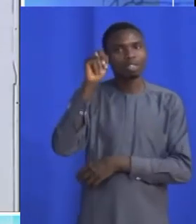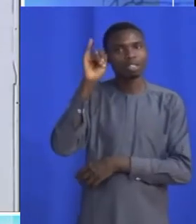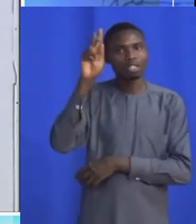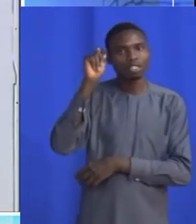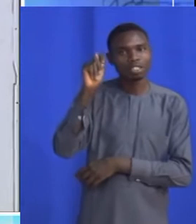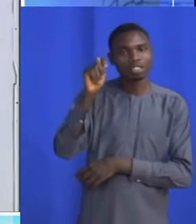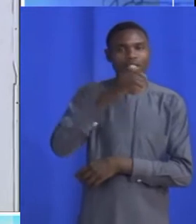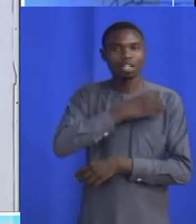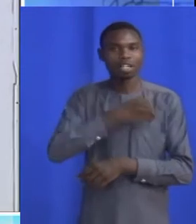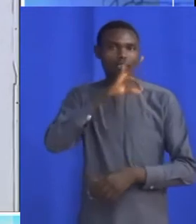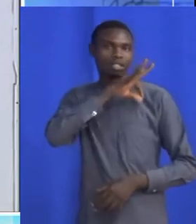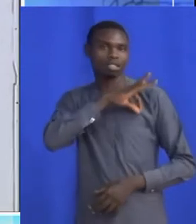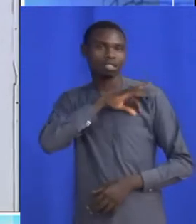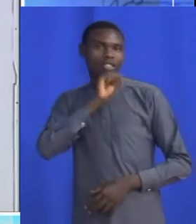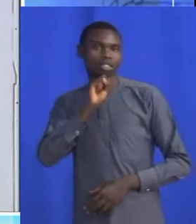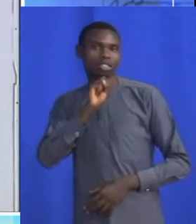equality before the law.